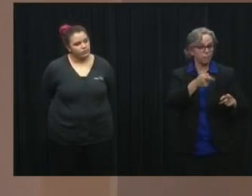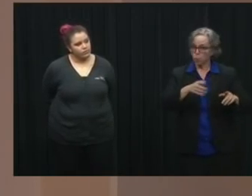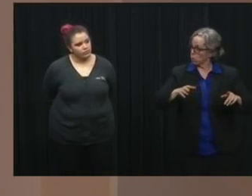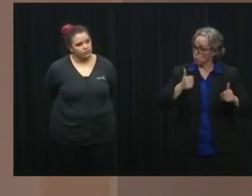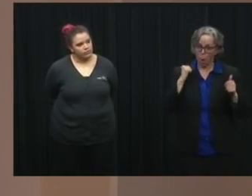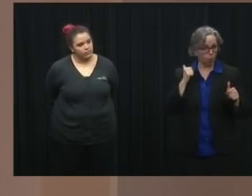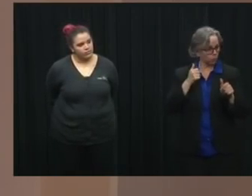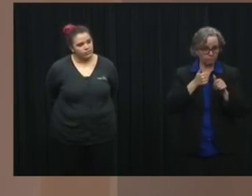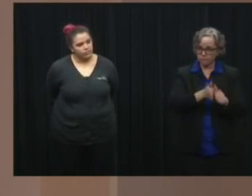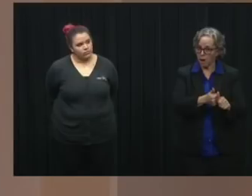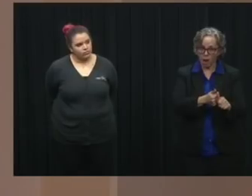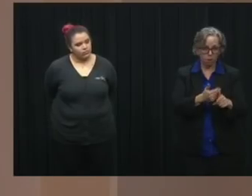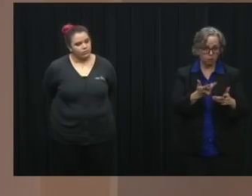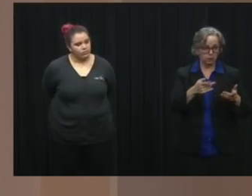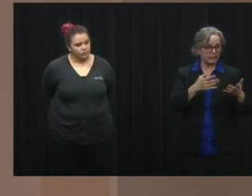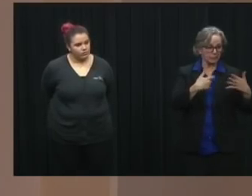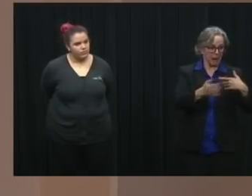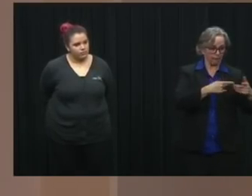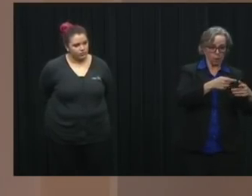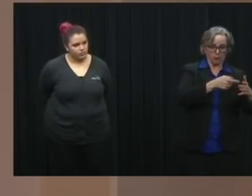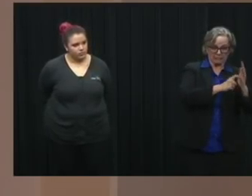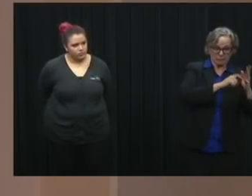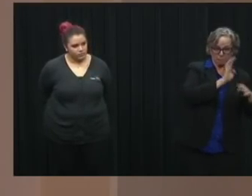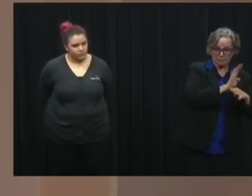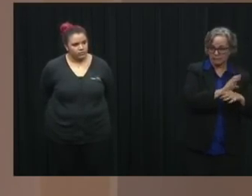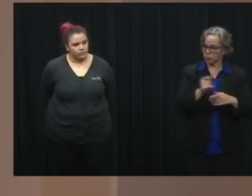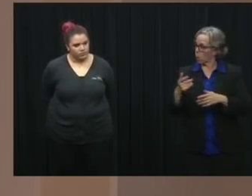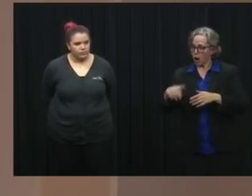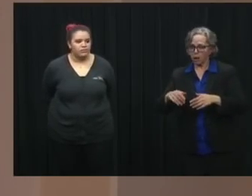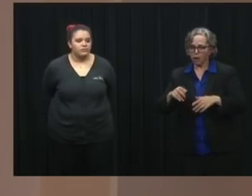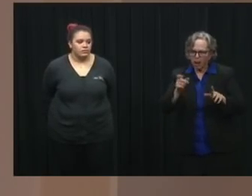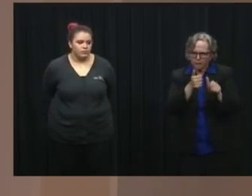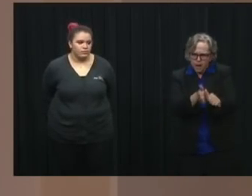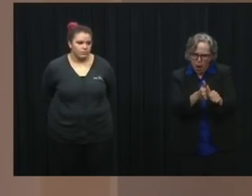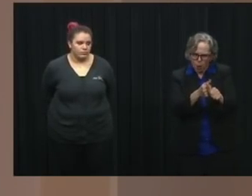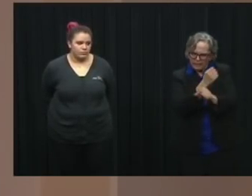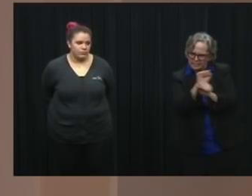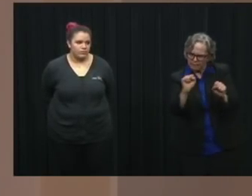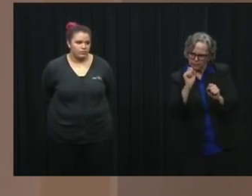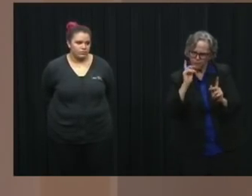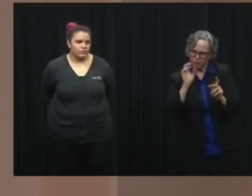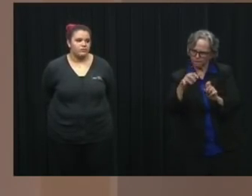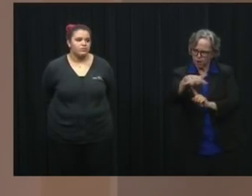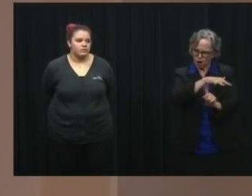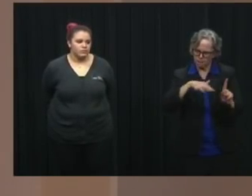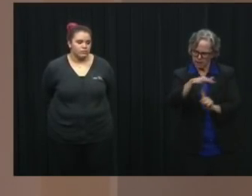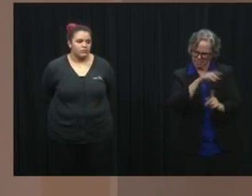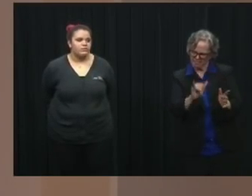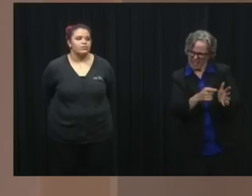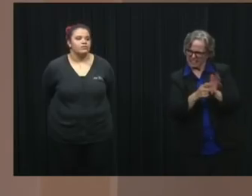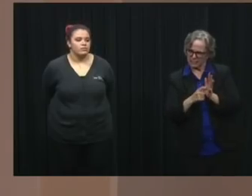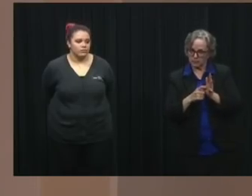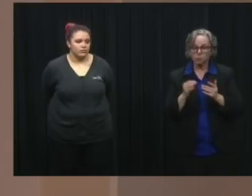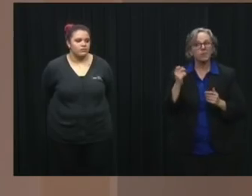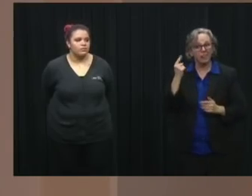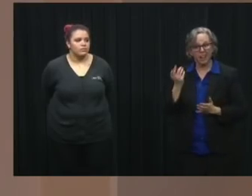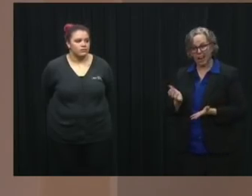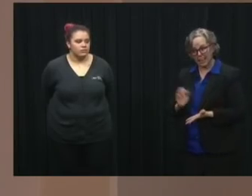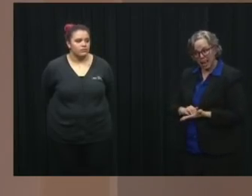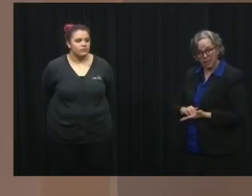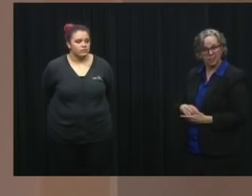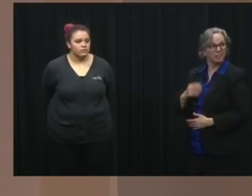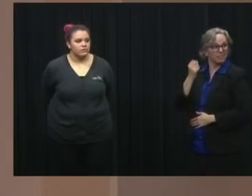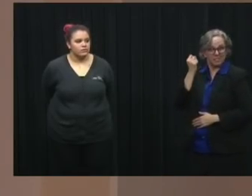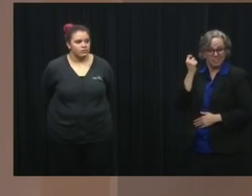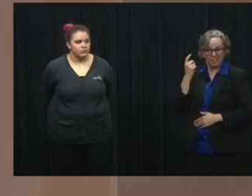emphasize this again, because as Dr. Acton will often emphasize, that getting this mostly